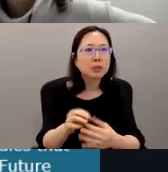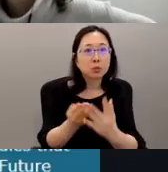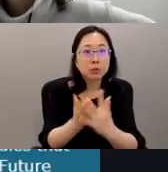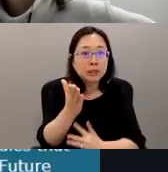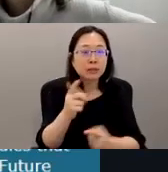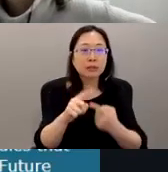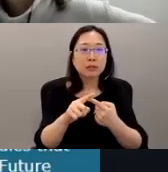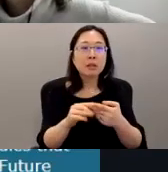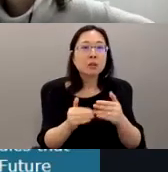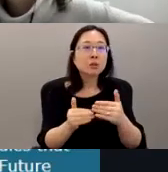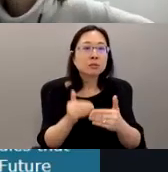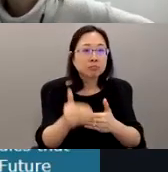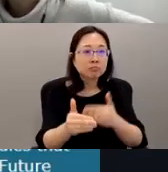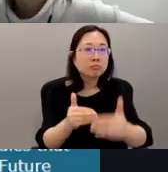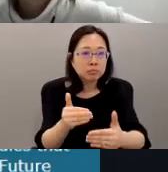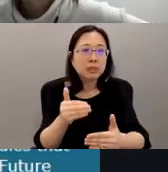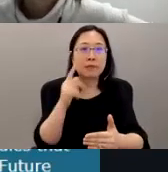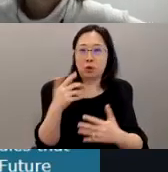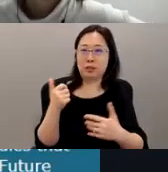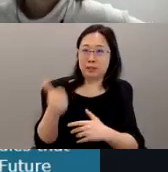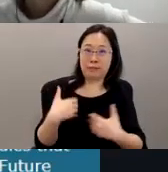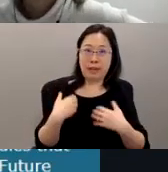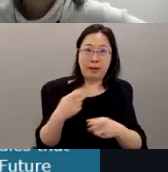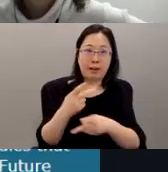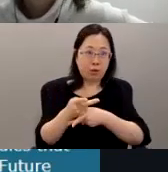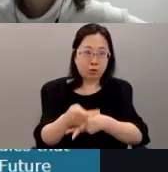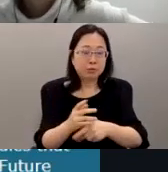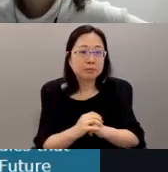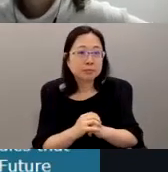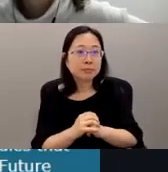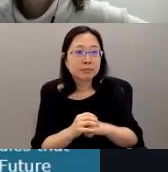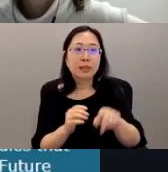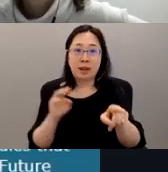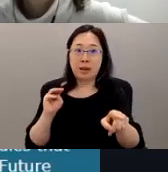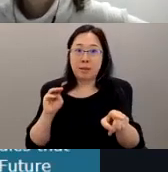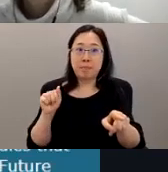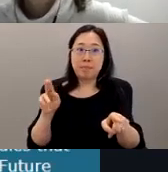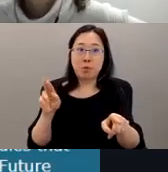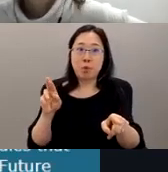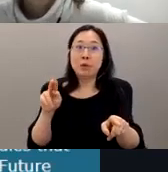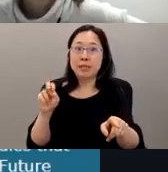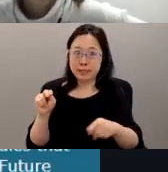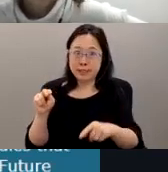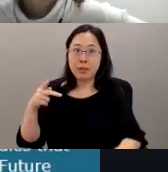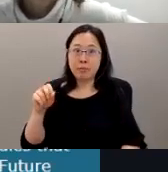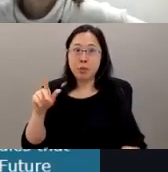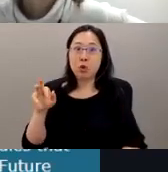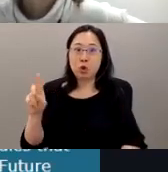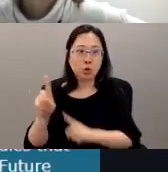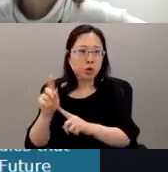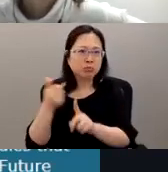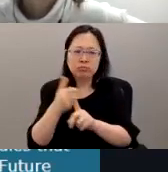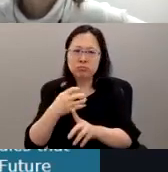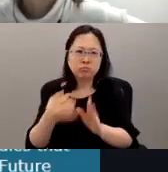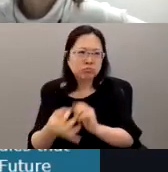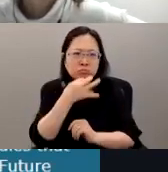Maureen Pollard, she is a wonderful speaker around vicarious trauma, compassion fatigue. I had